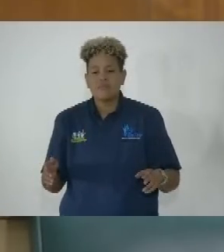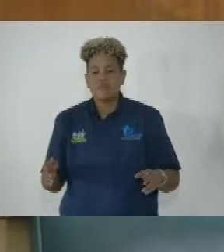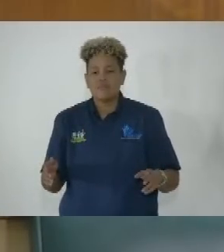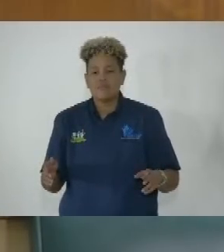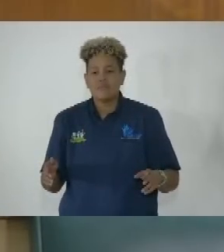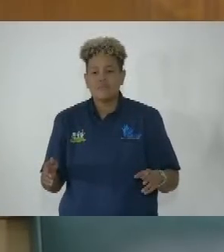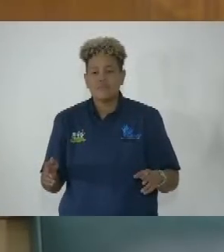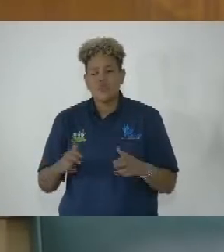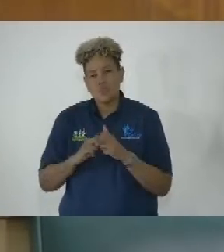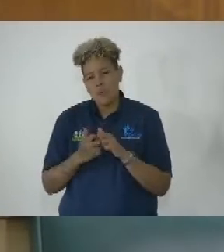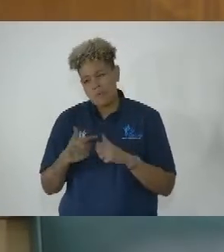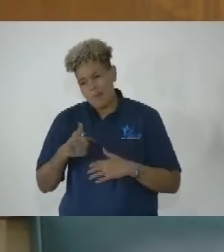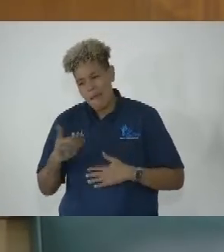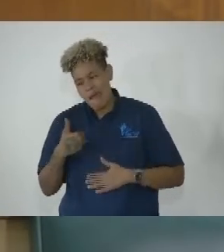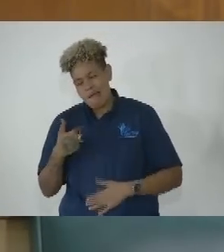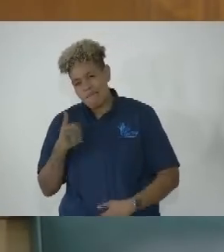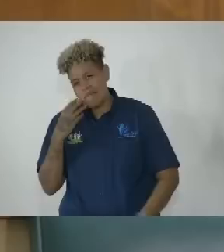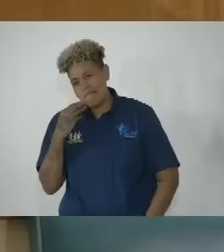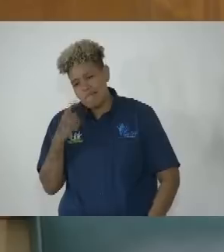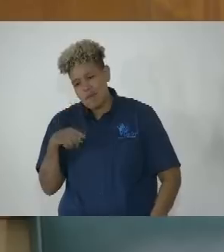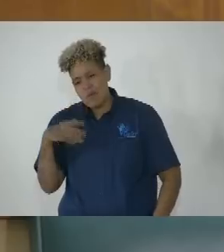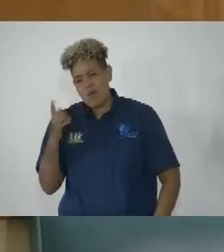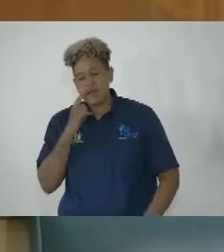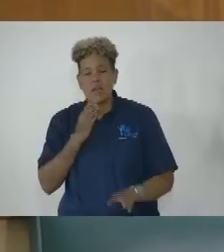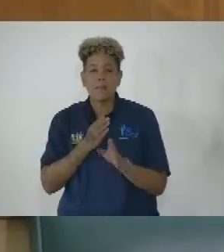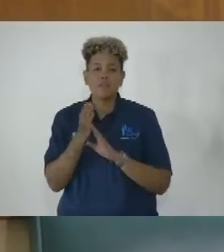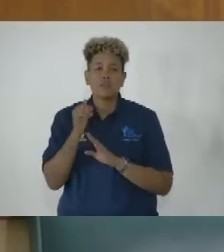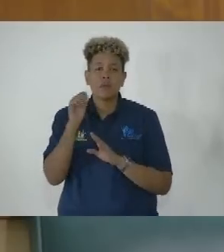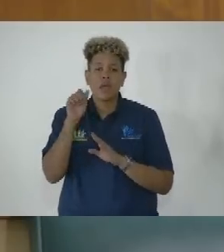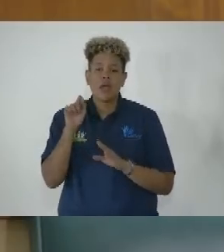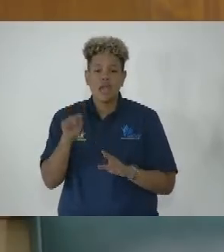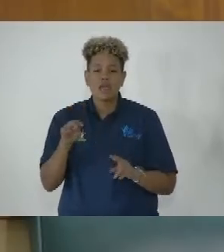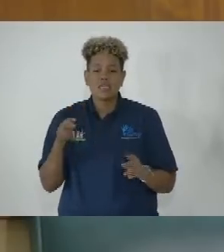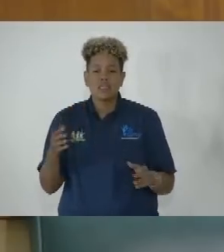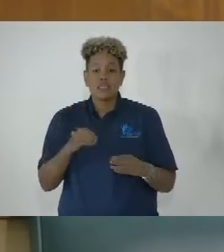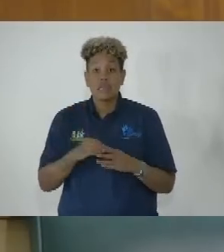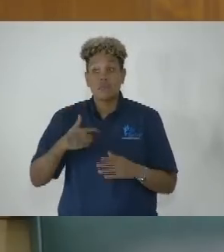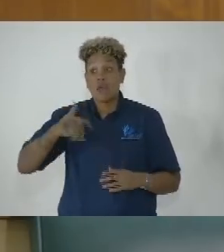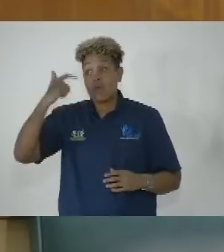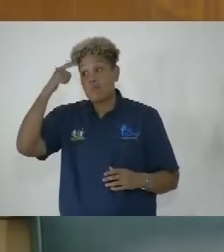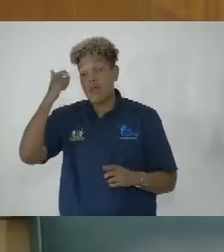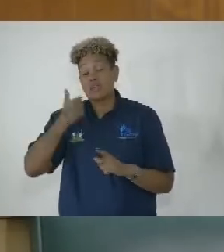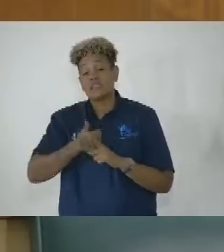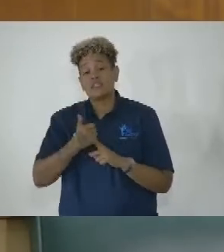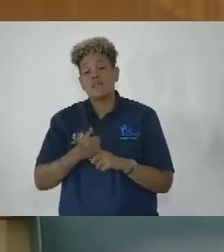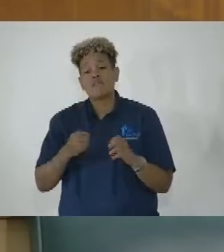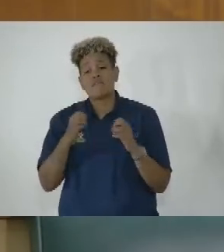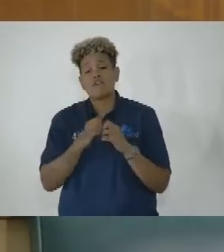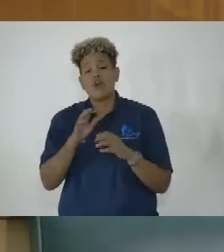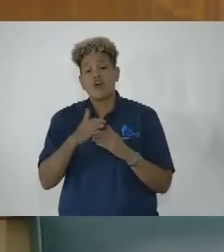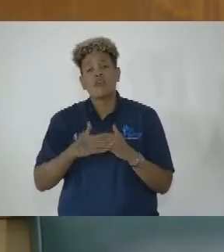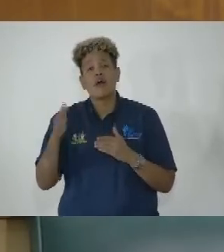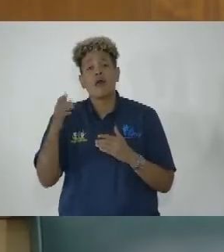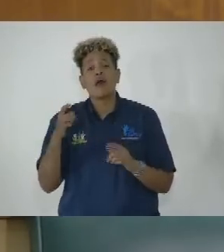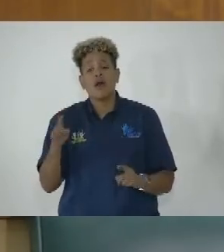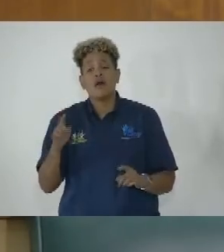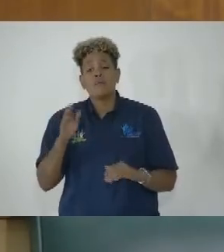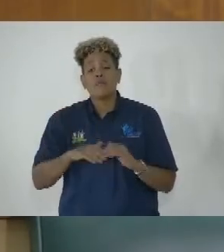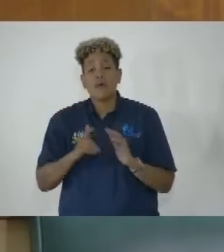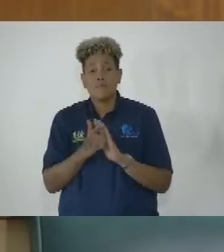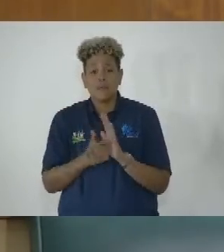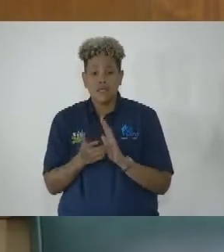The problem I have is that the Principal Act, in my mind, goes further than the